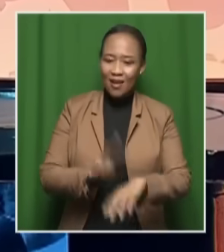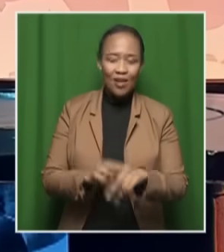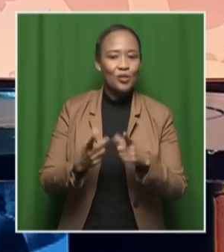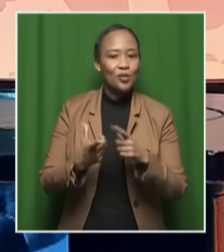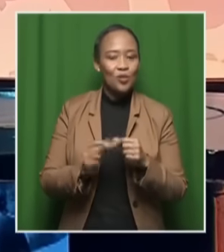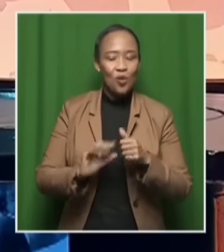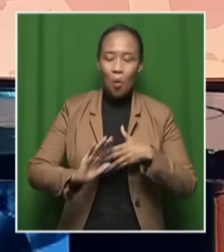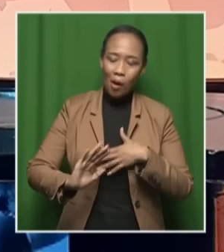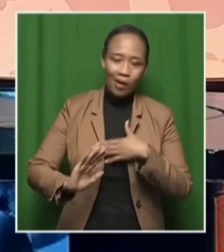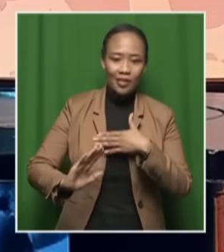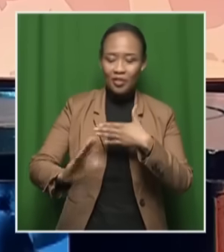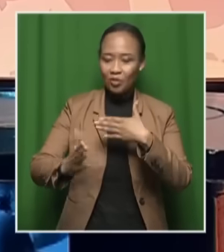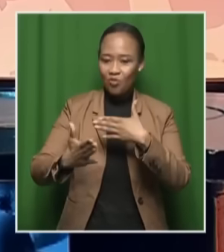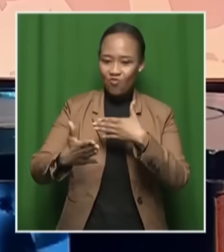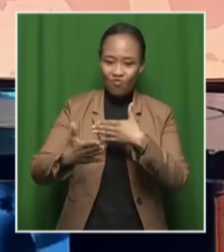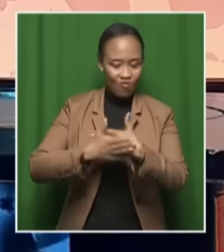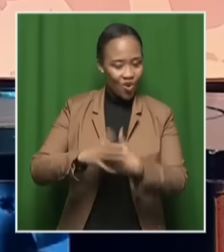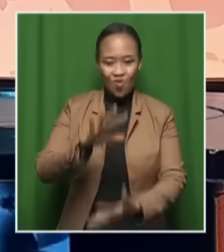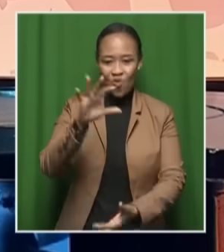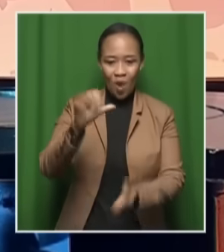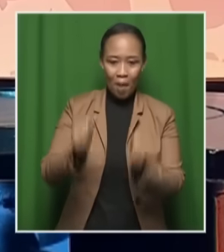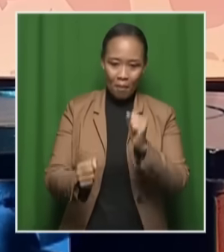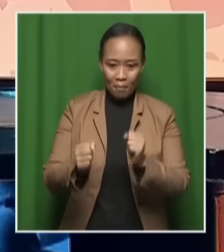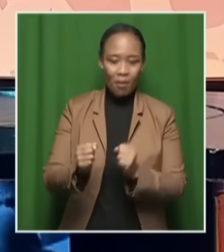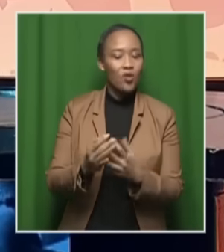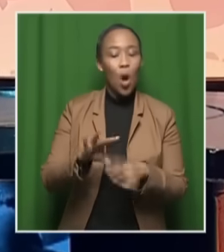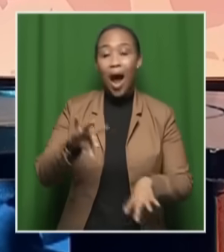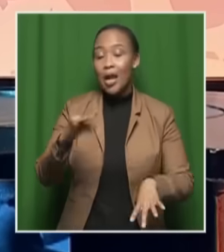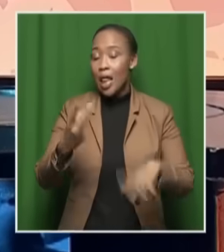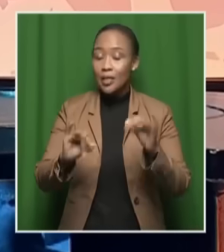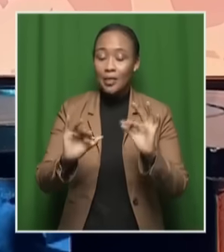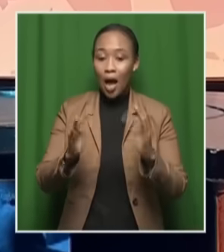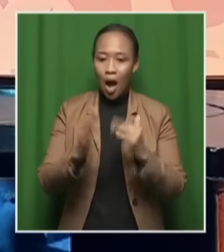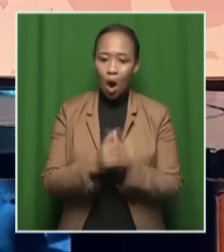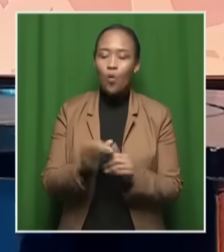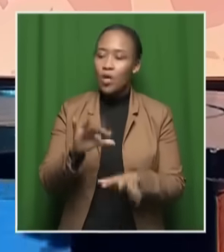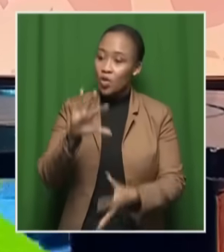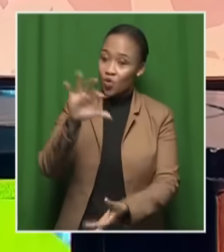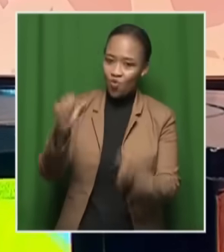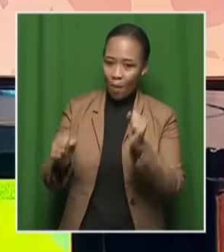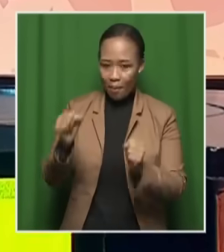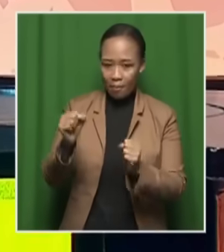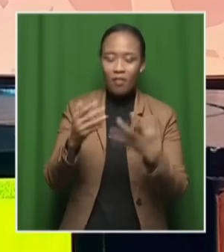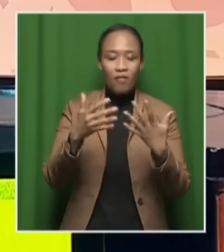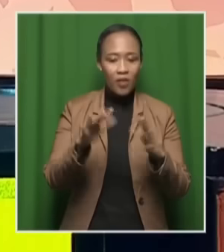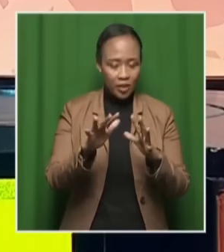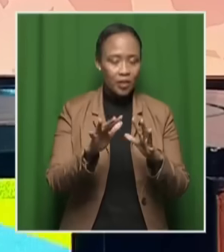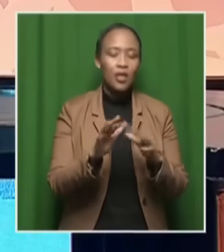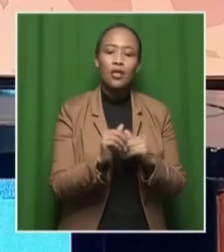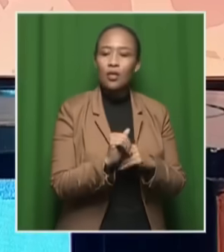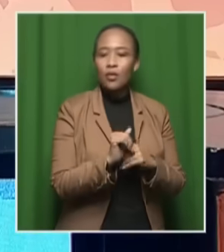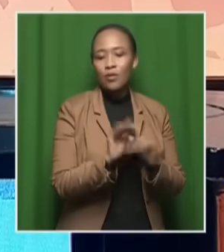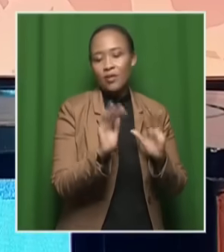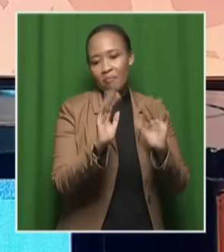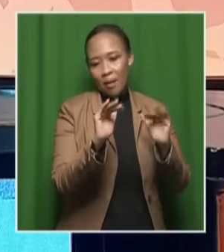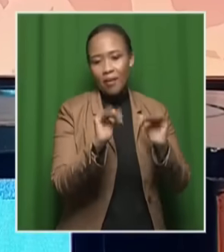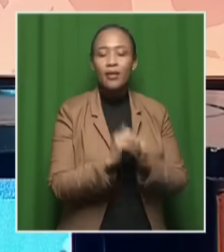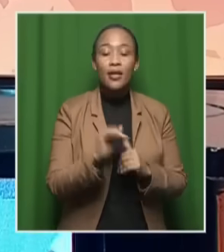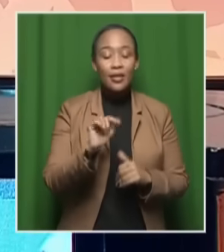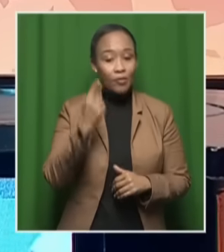some predictions and analysis here, SK, and then we'll wrap it up and say goodbye to Indeed, you. let's just quickly look at KZN and then we can wrap it up